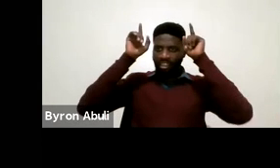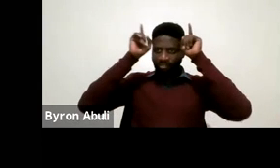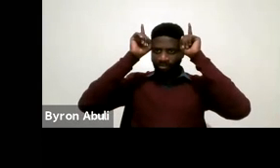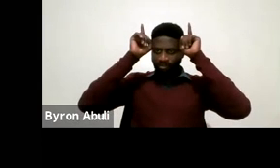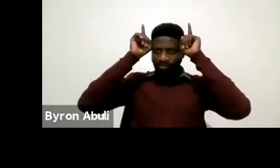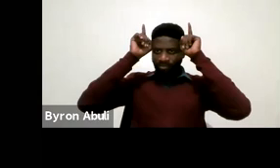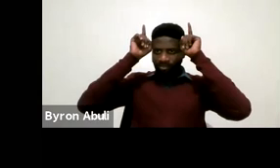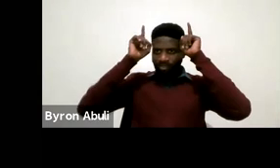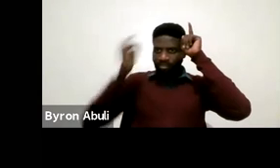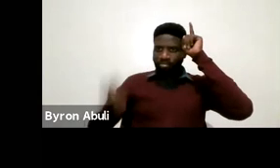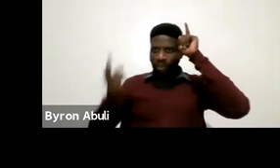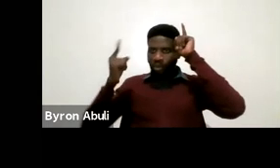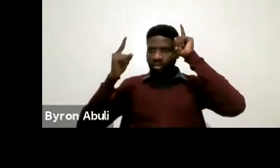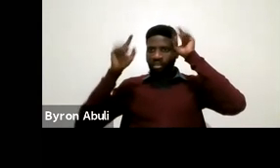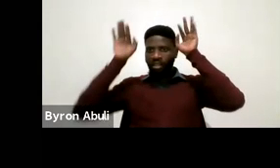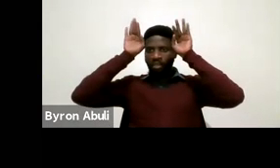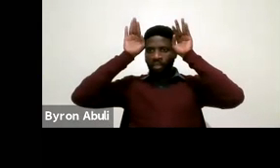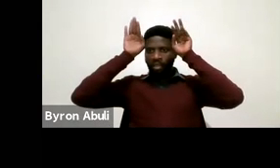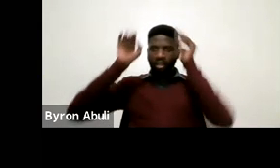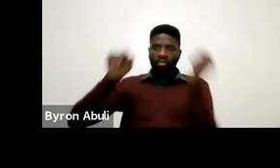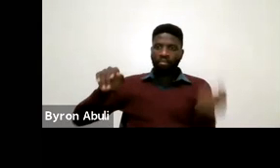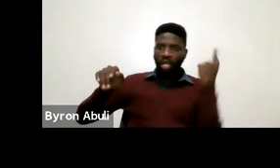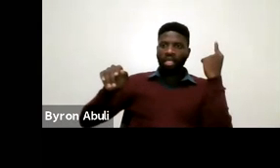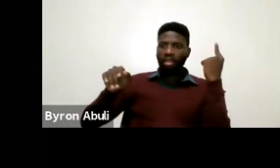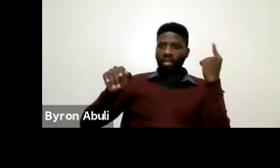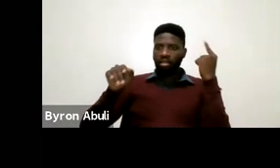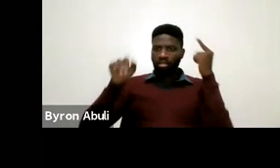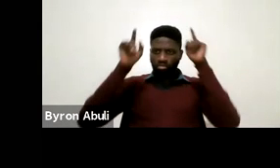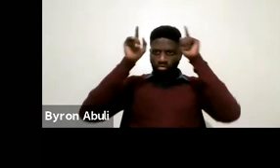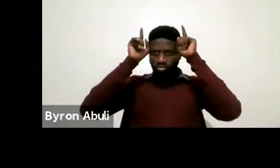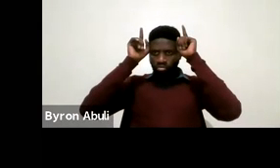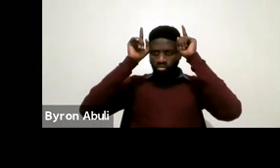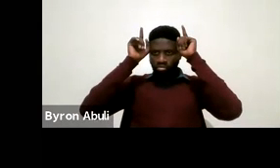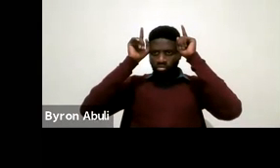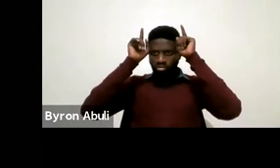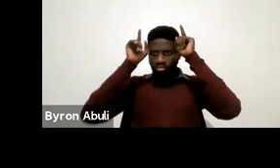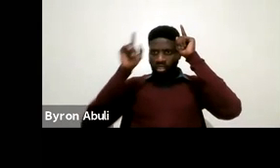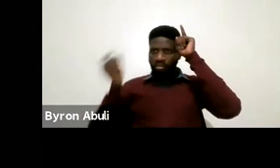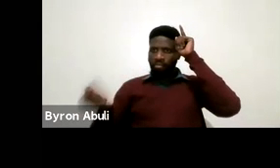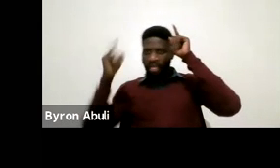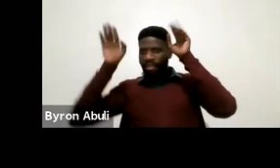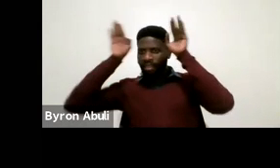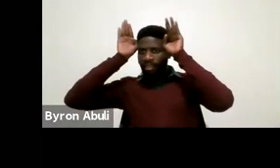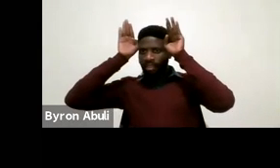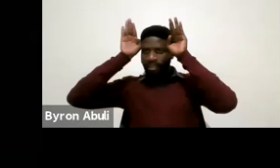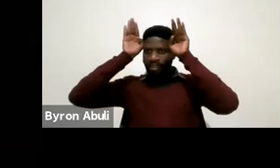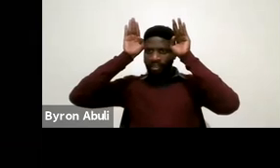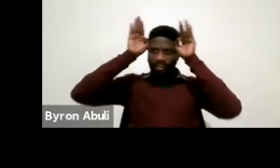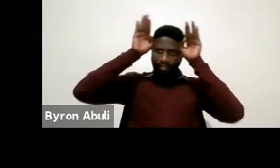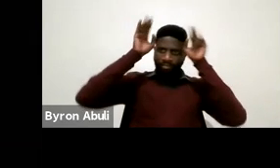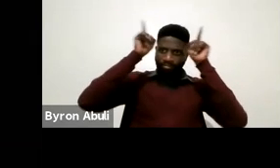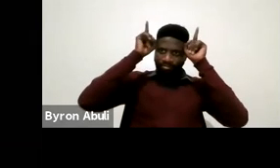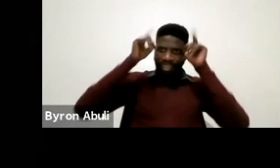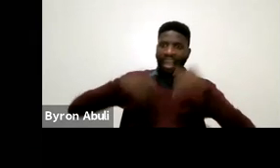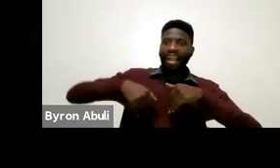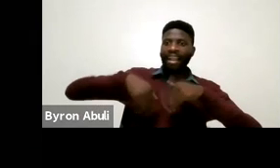chasing the antelope because a rabbit has come in? No. Because if you do that, maybe you have